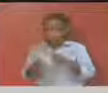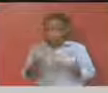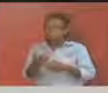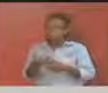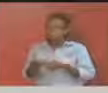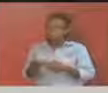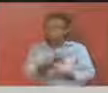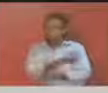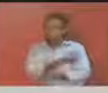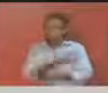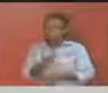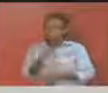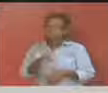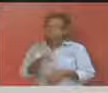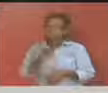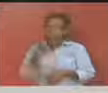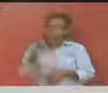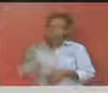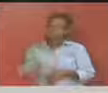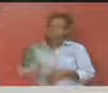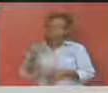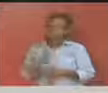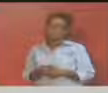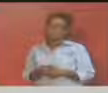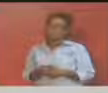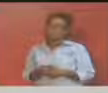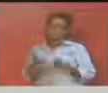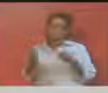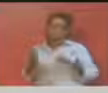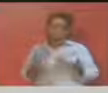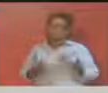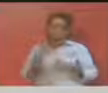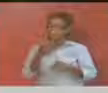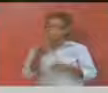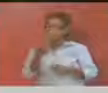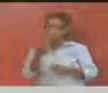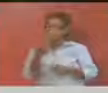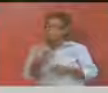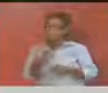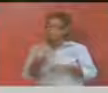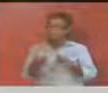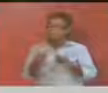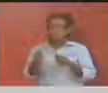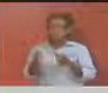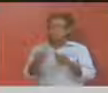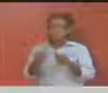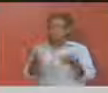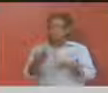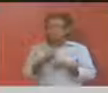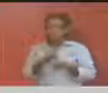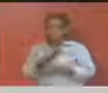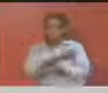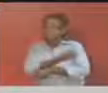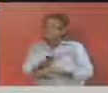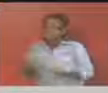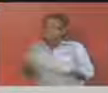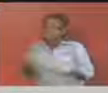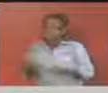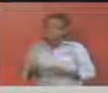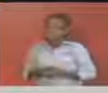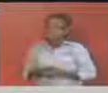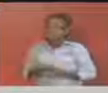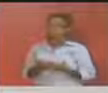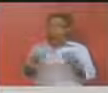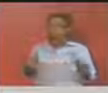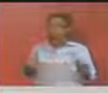Many people are asking, when will I be vaccinated? So, based on the policy, and everything